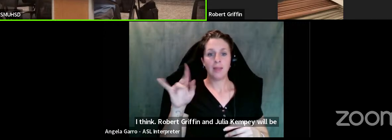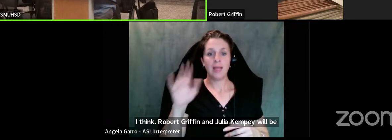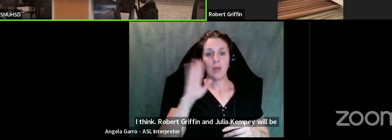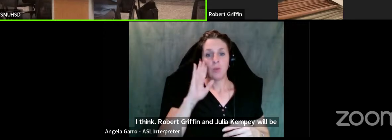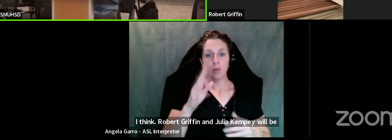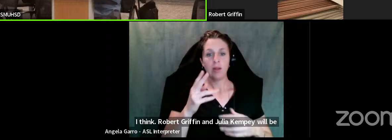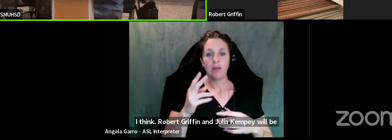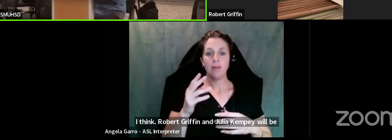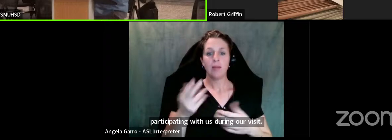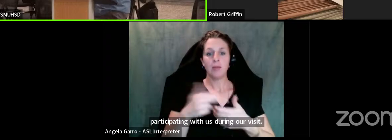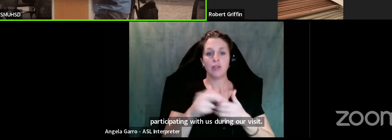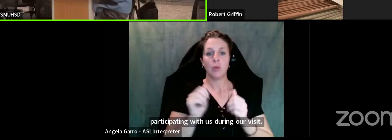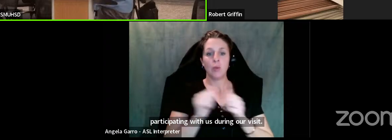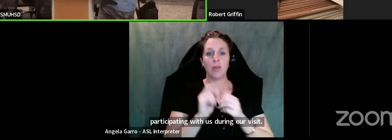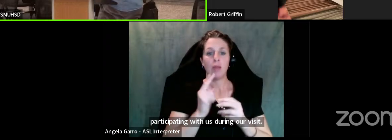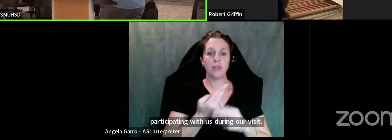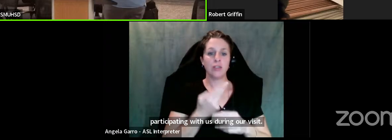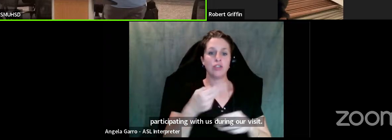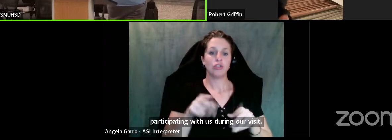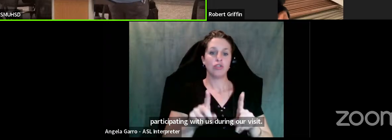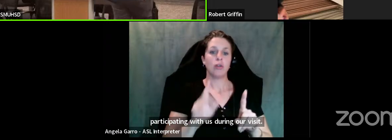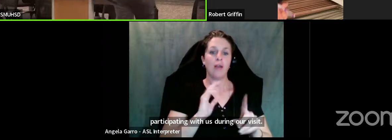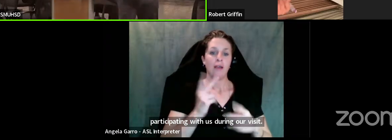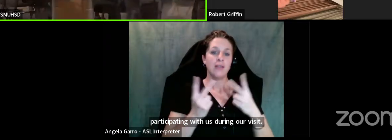we're looking forward to that. Thank you.